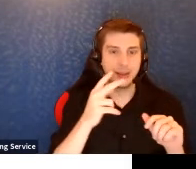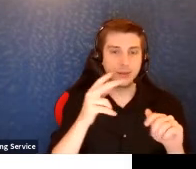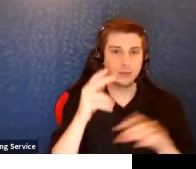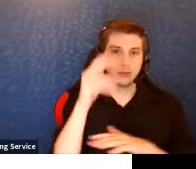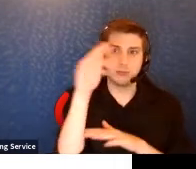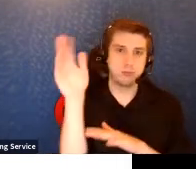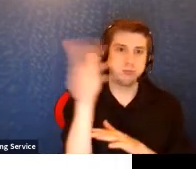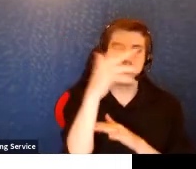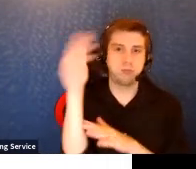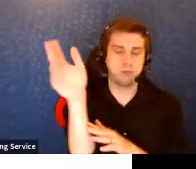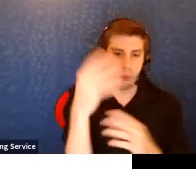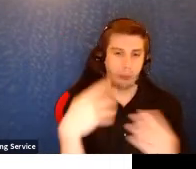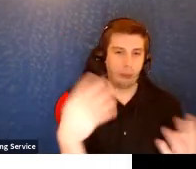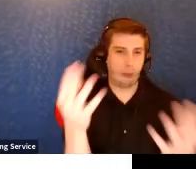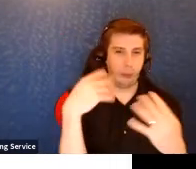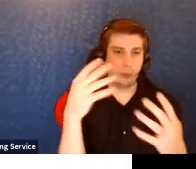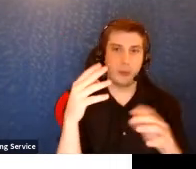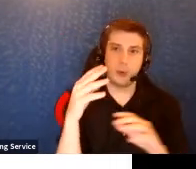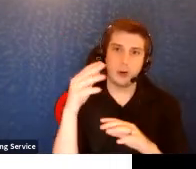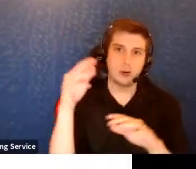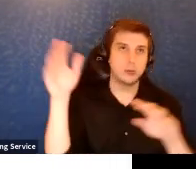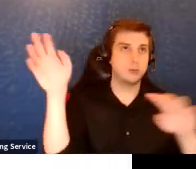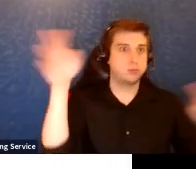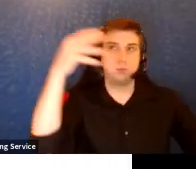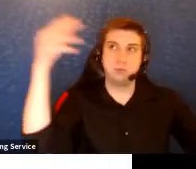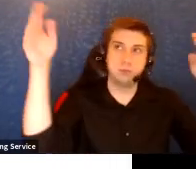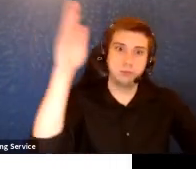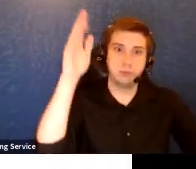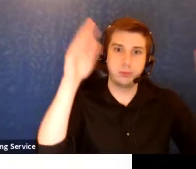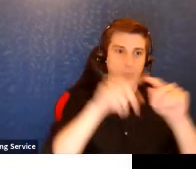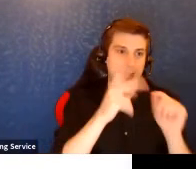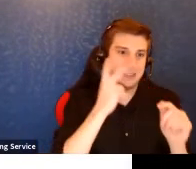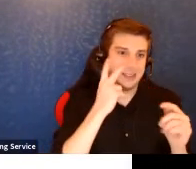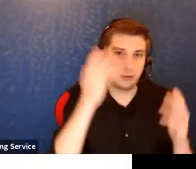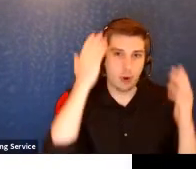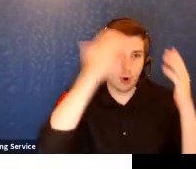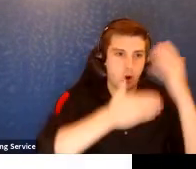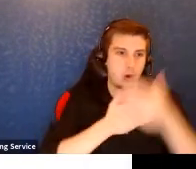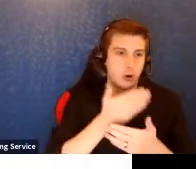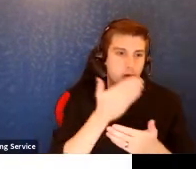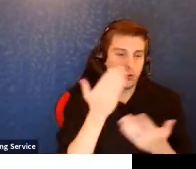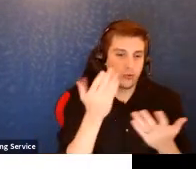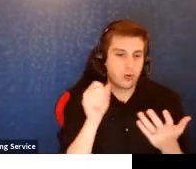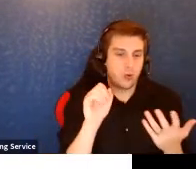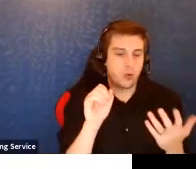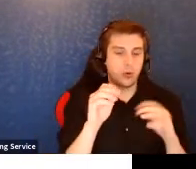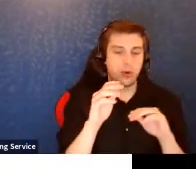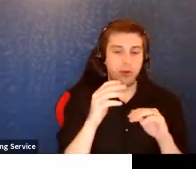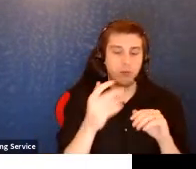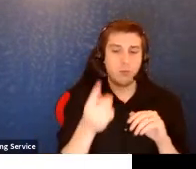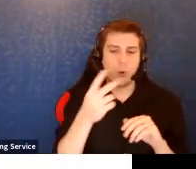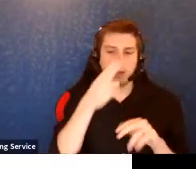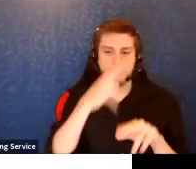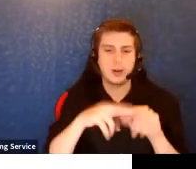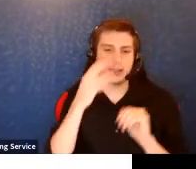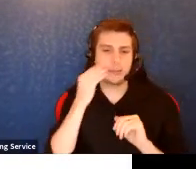or the grass waving or tree branches moving about. I had a fun experience flying in the Delta